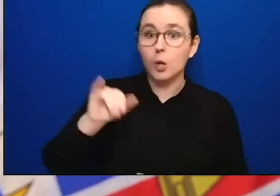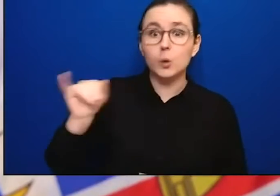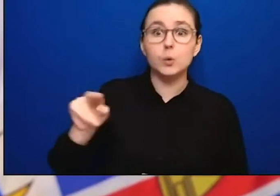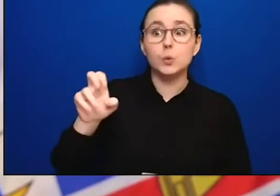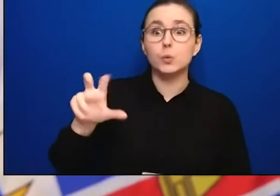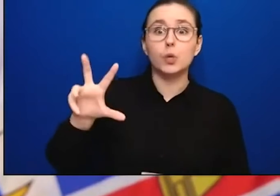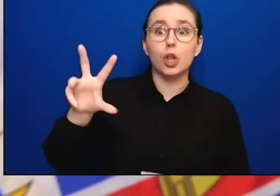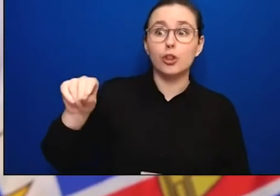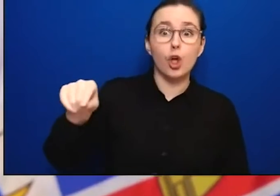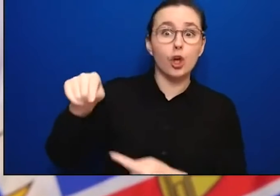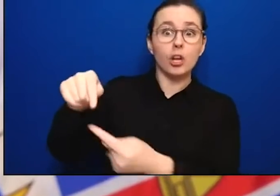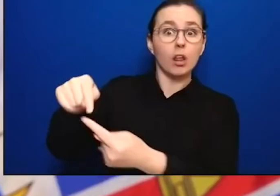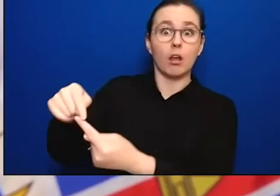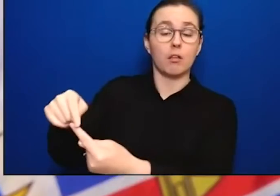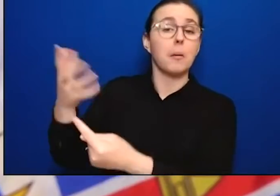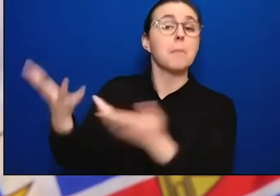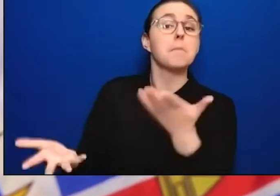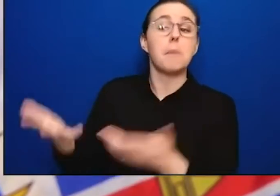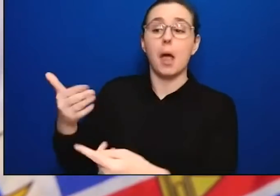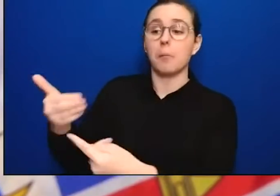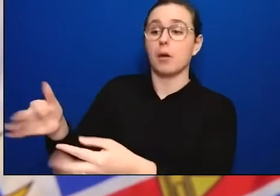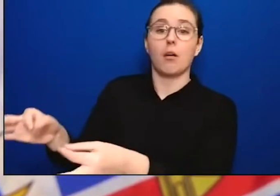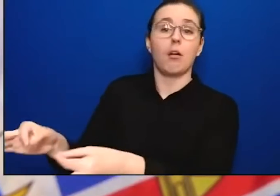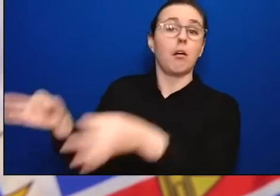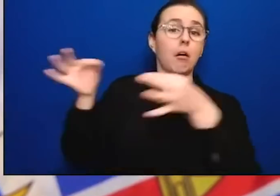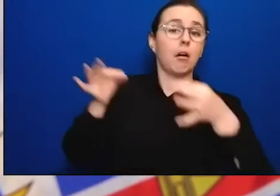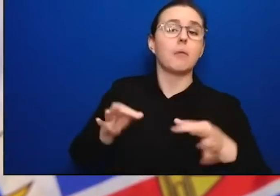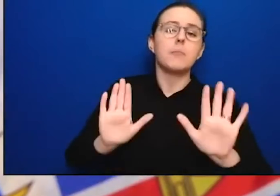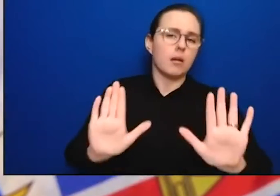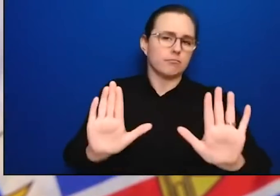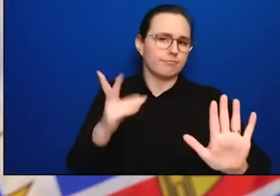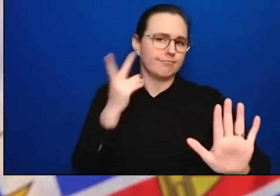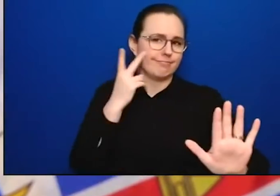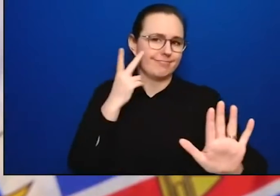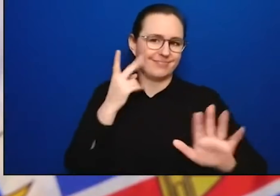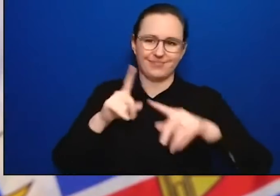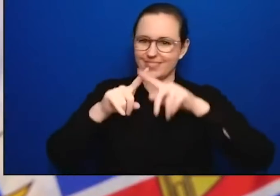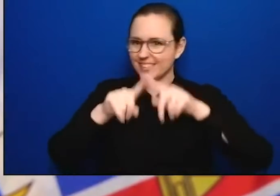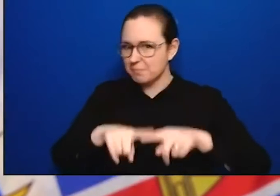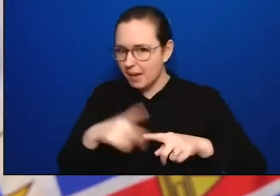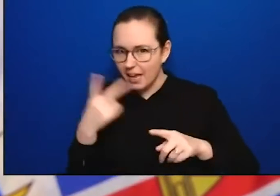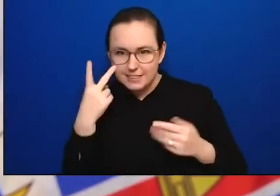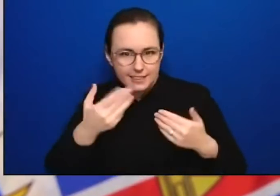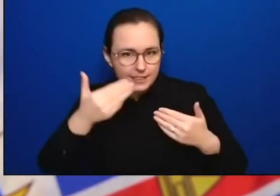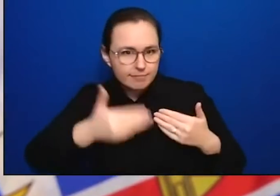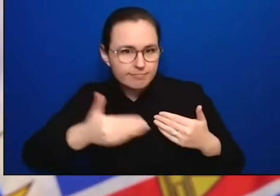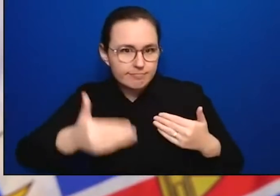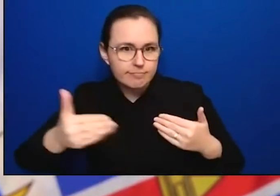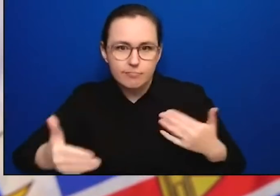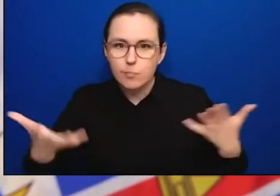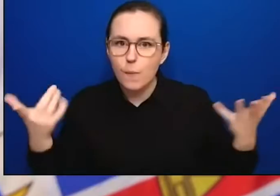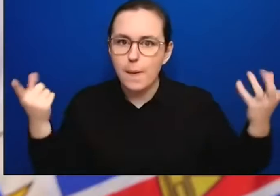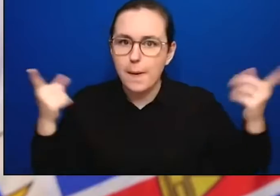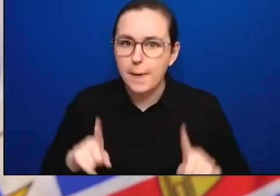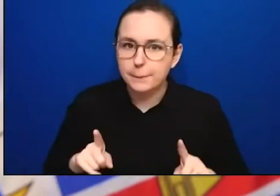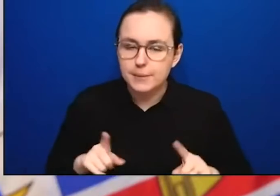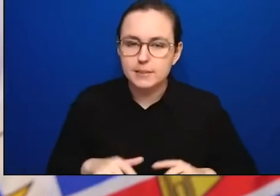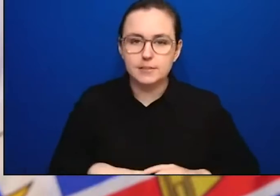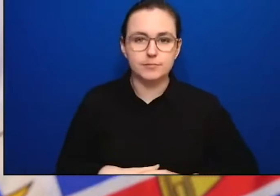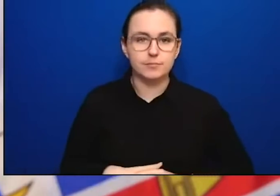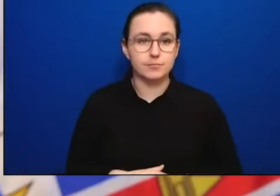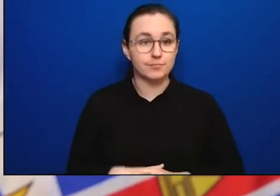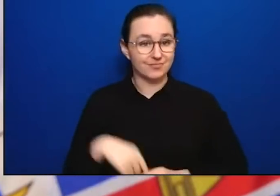place before June 30th, however, we will look to make adjustments early. The BC Vaccine Card program